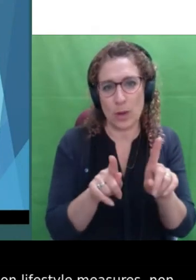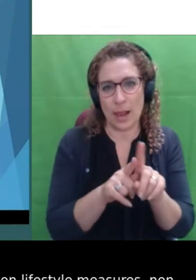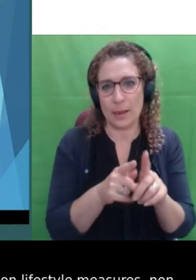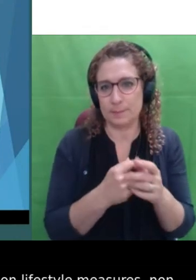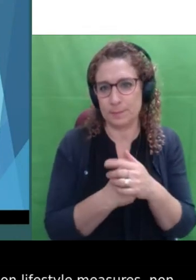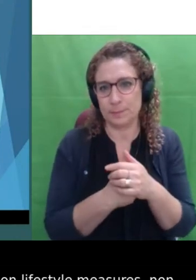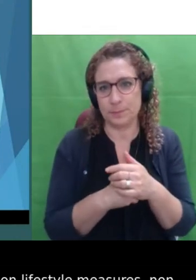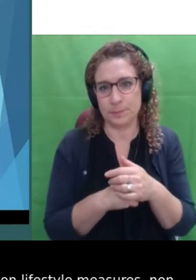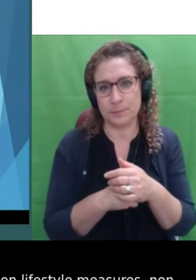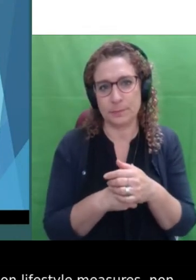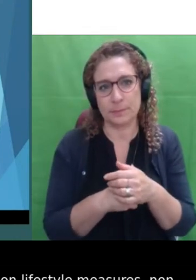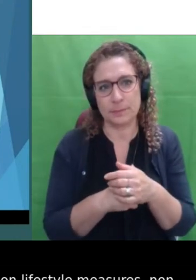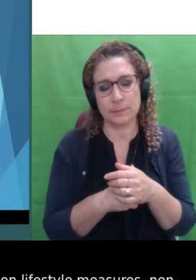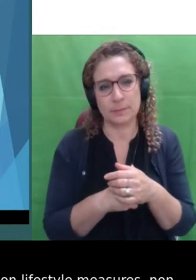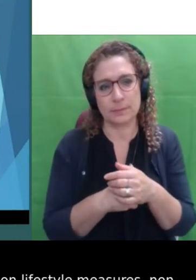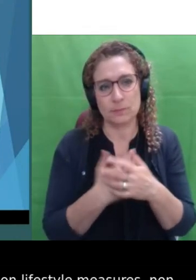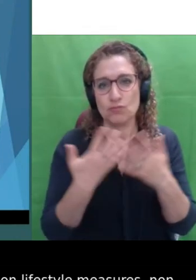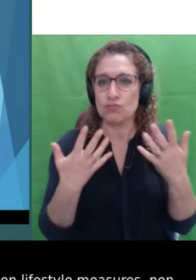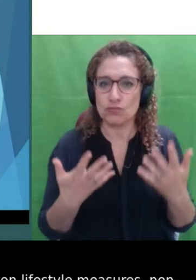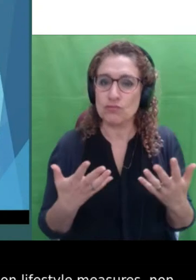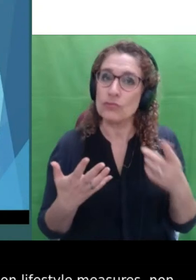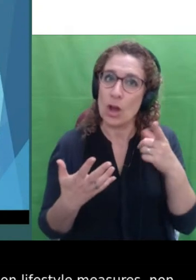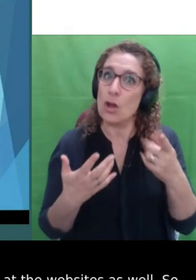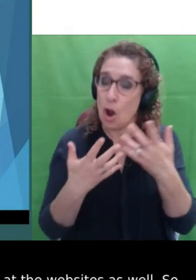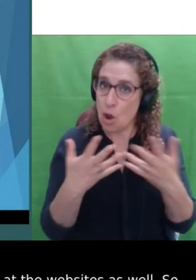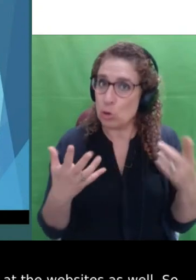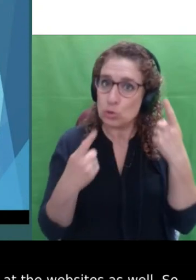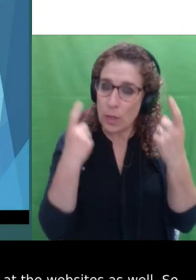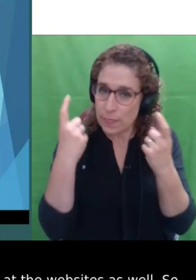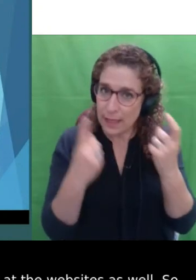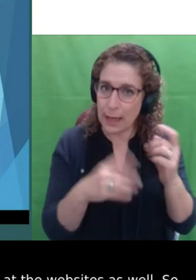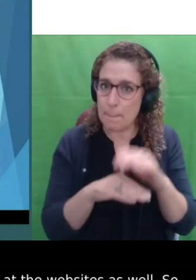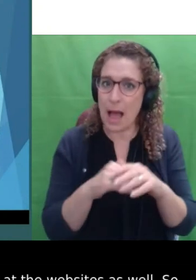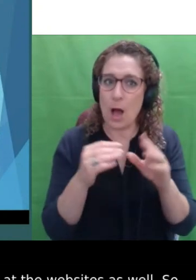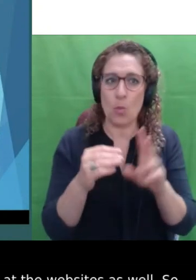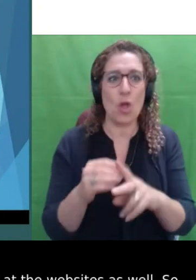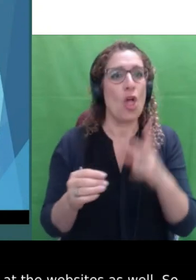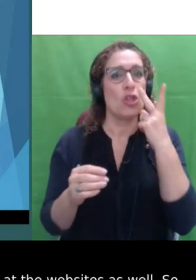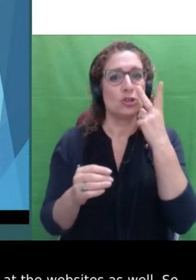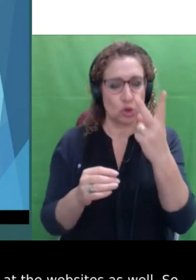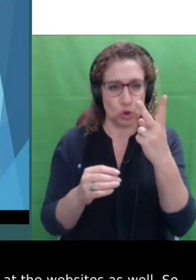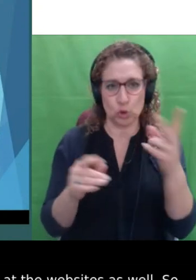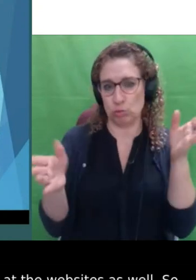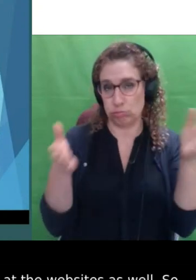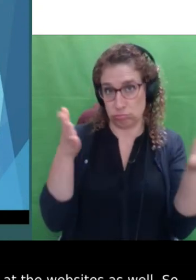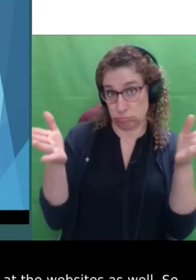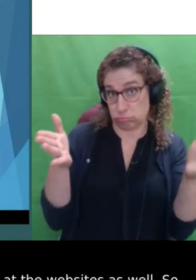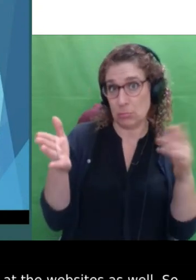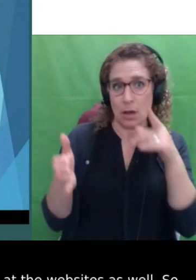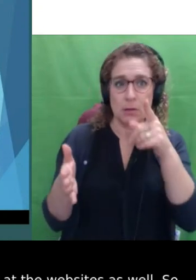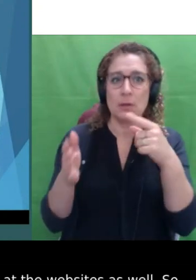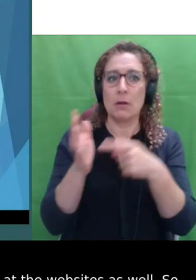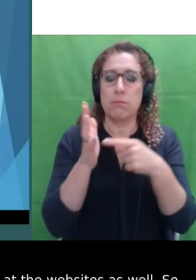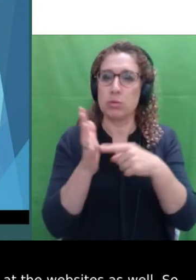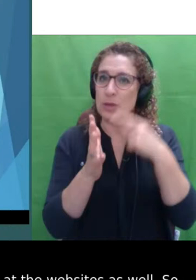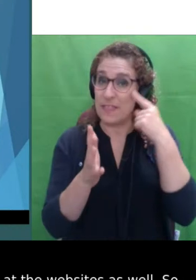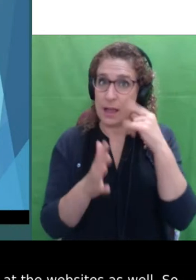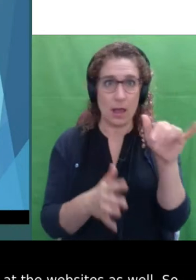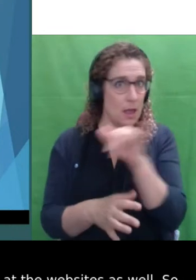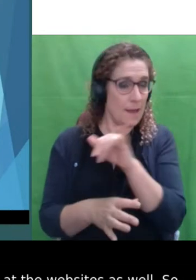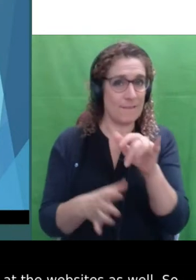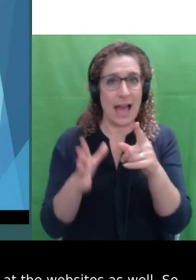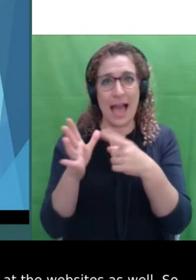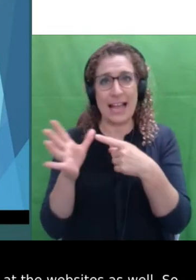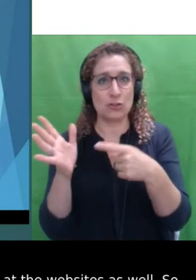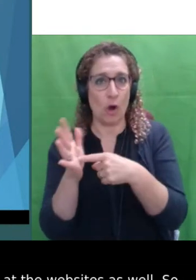um so you know there's there's lots to think about with the two conditions and just to be alerted to you know when it's atopic dermatitis when it's